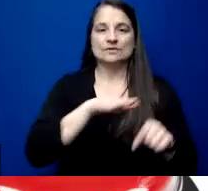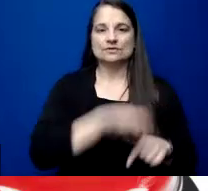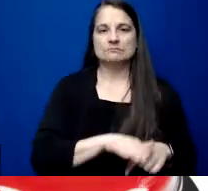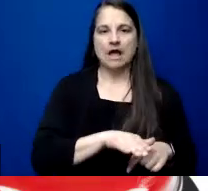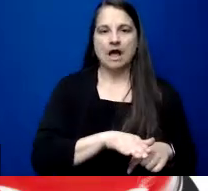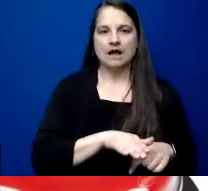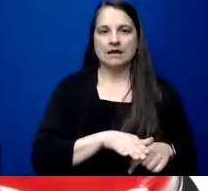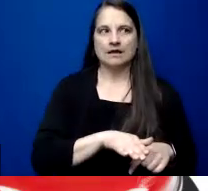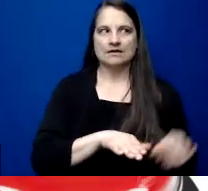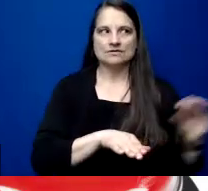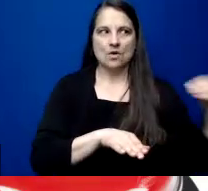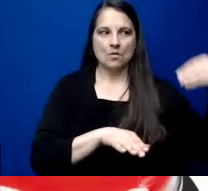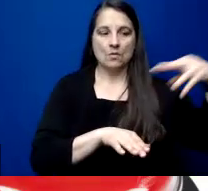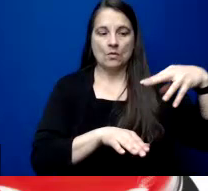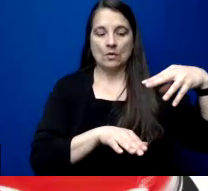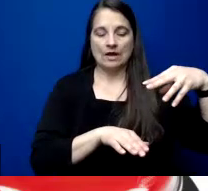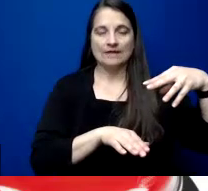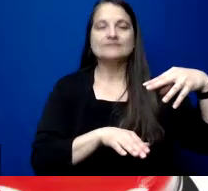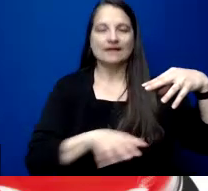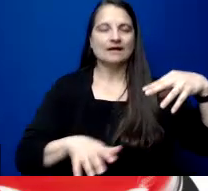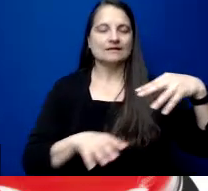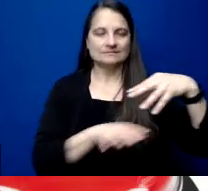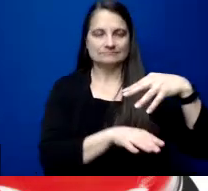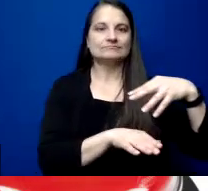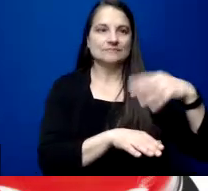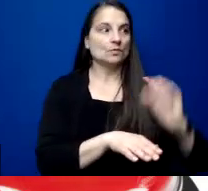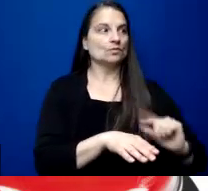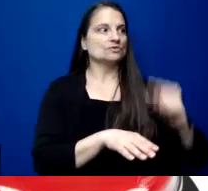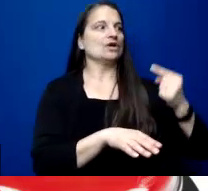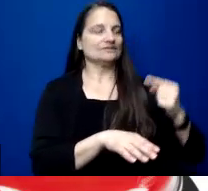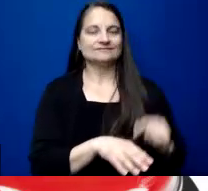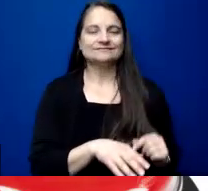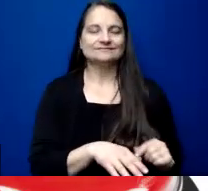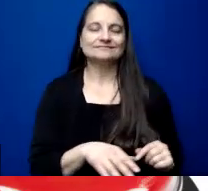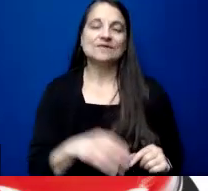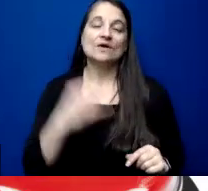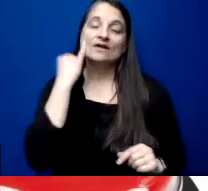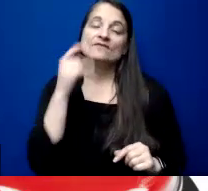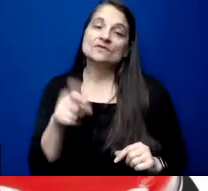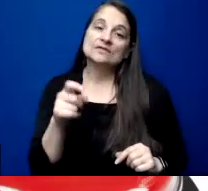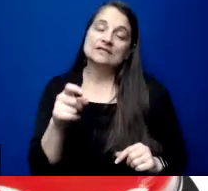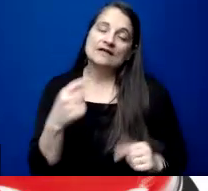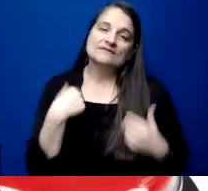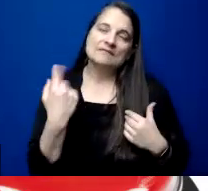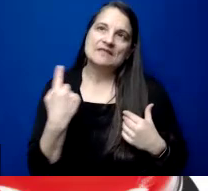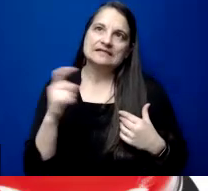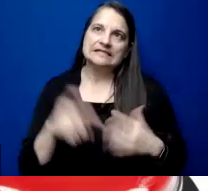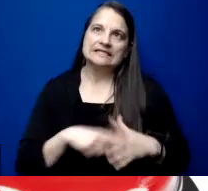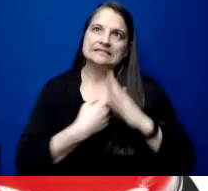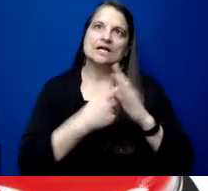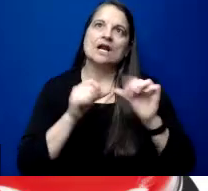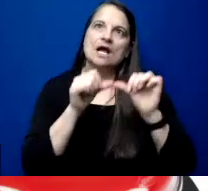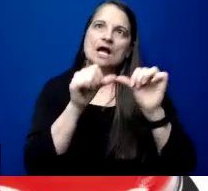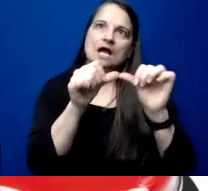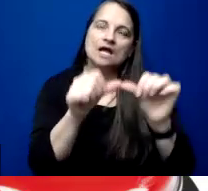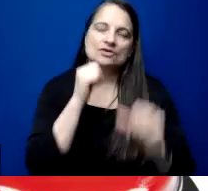nice option, especially if you're using it for something that needs sustained activation. You don't have to sustain the